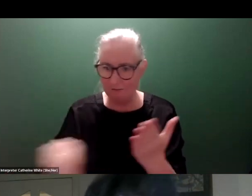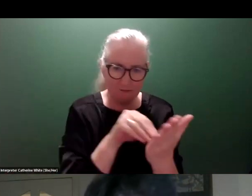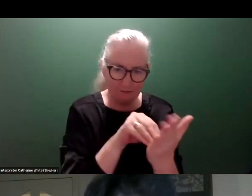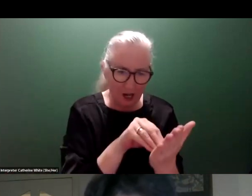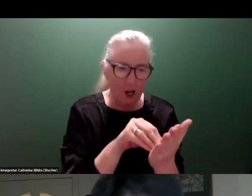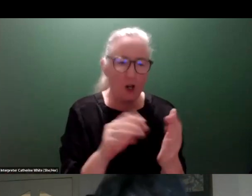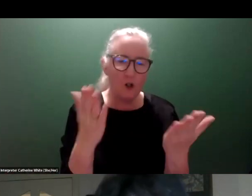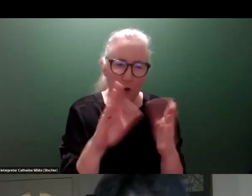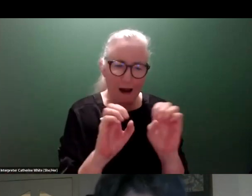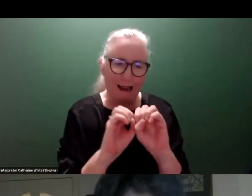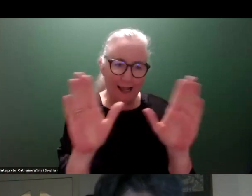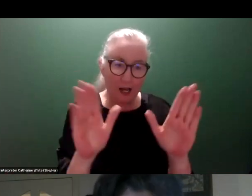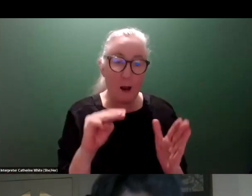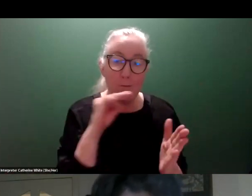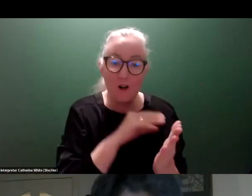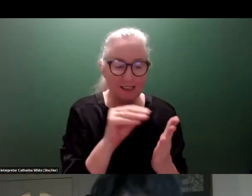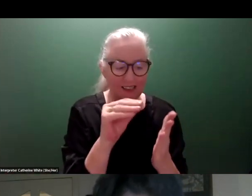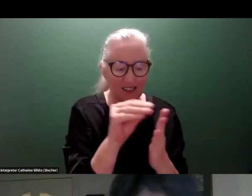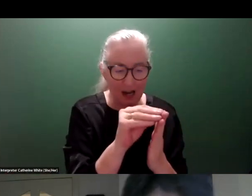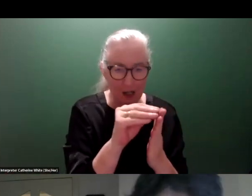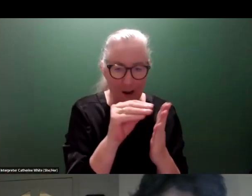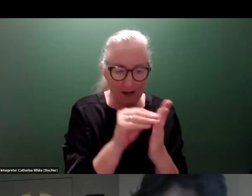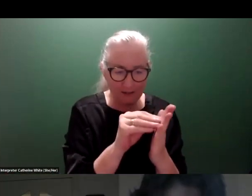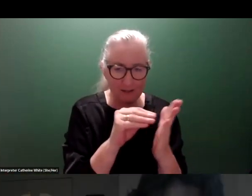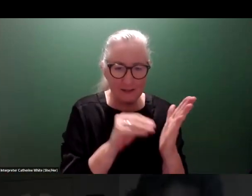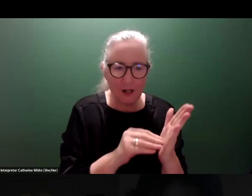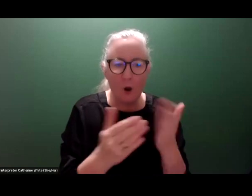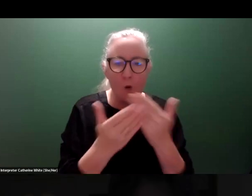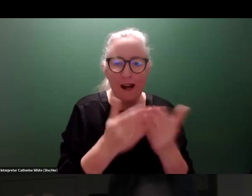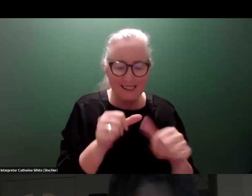emphasize the importance of documenting the steps taken.